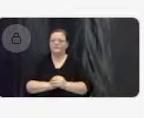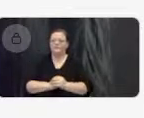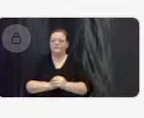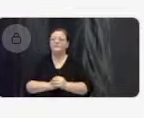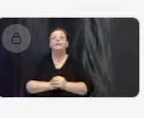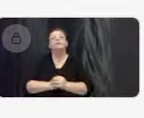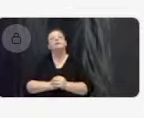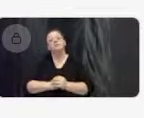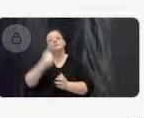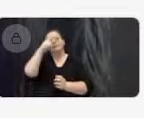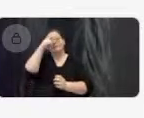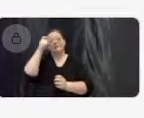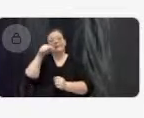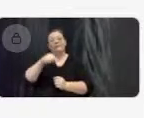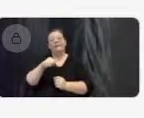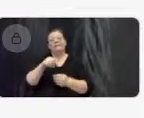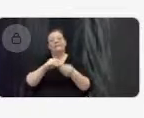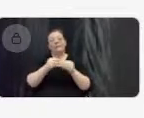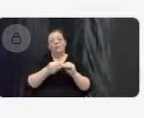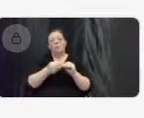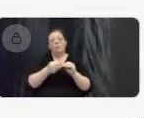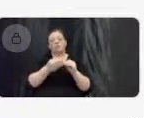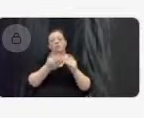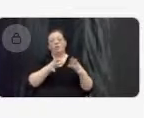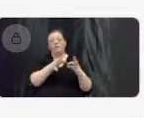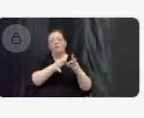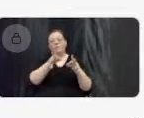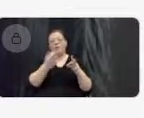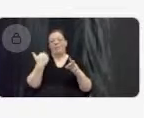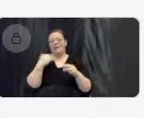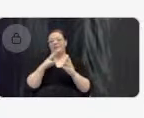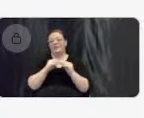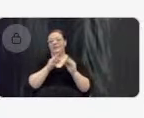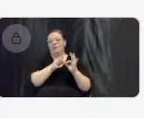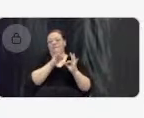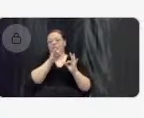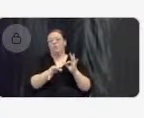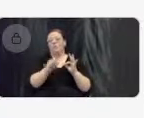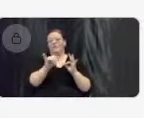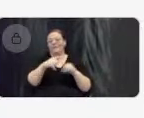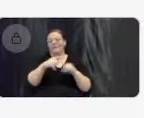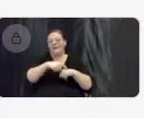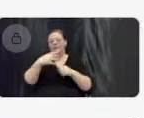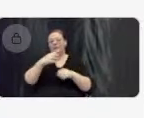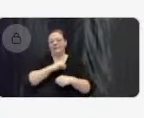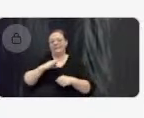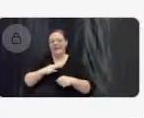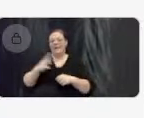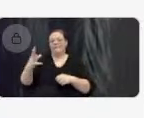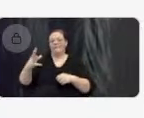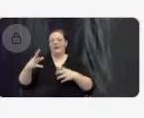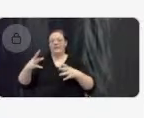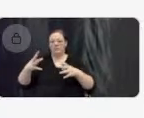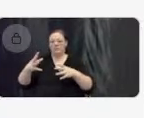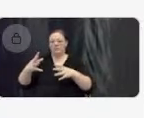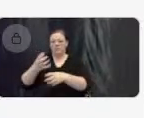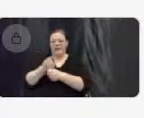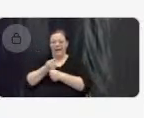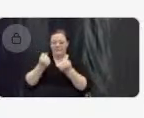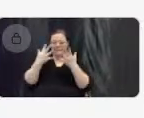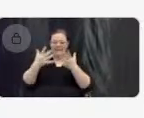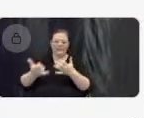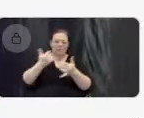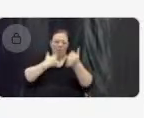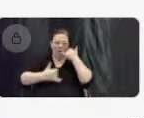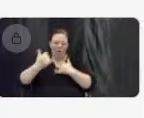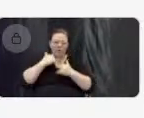Since this item was deferred at our last meeting, since that time staff has received numerous calls and